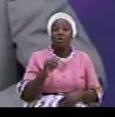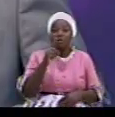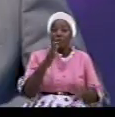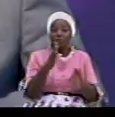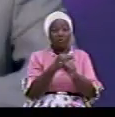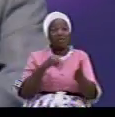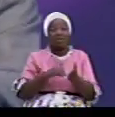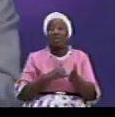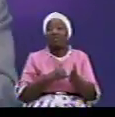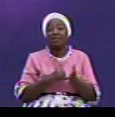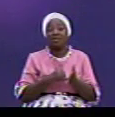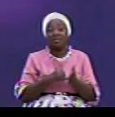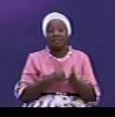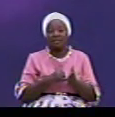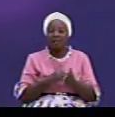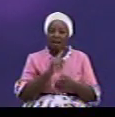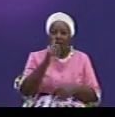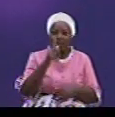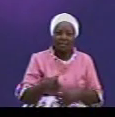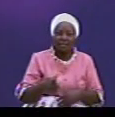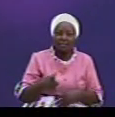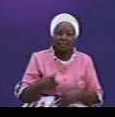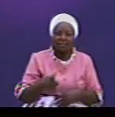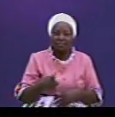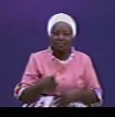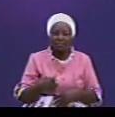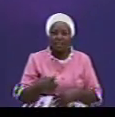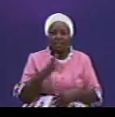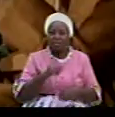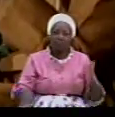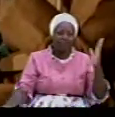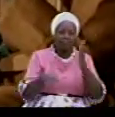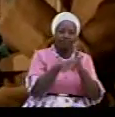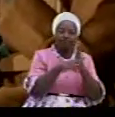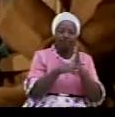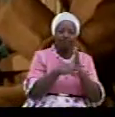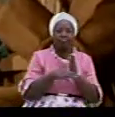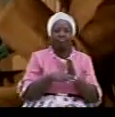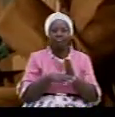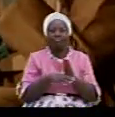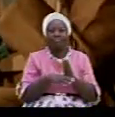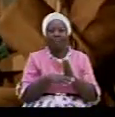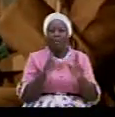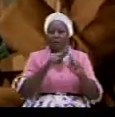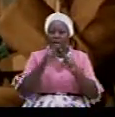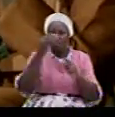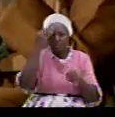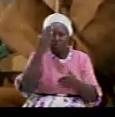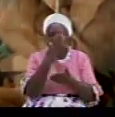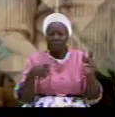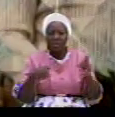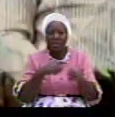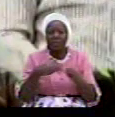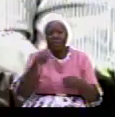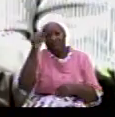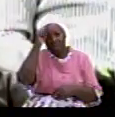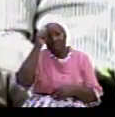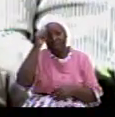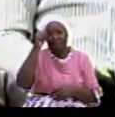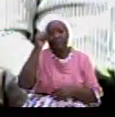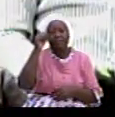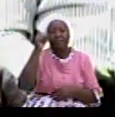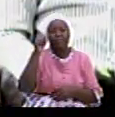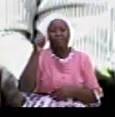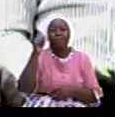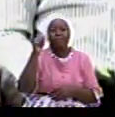it. Eventually, they were driven out. But you know something about Adam?